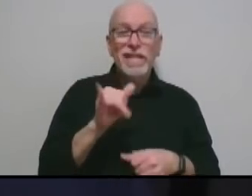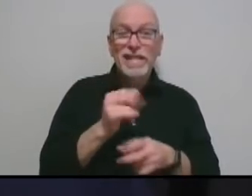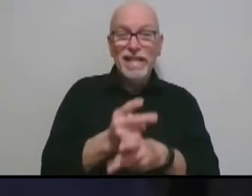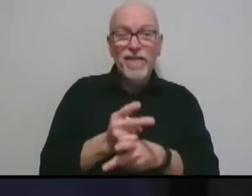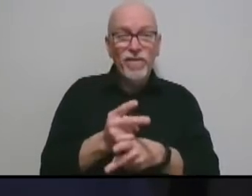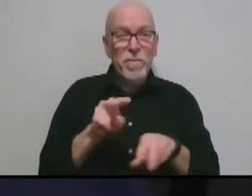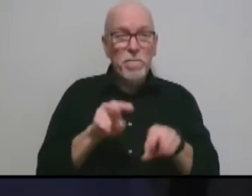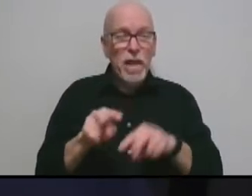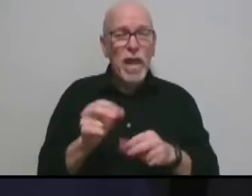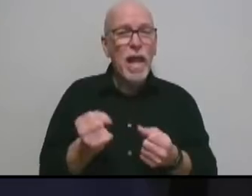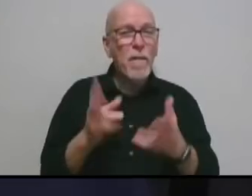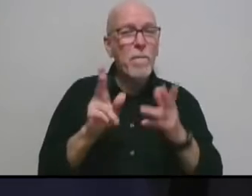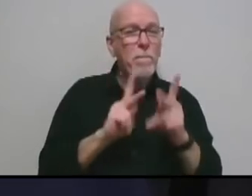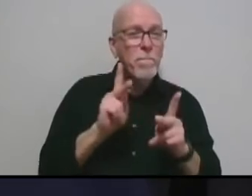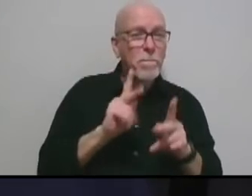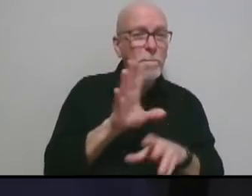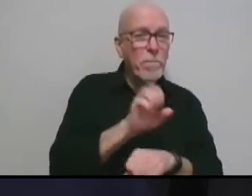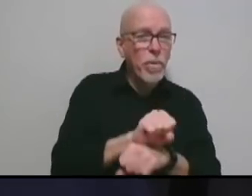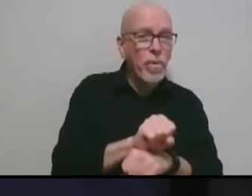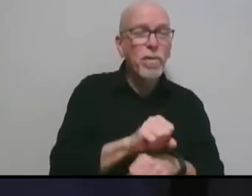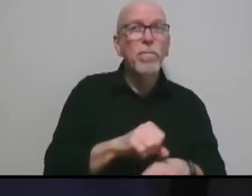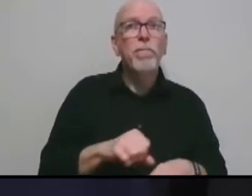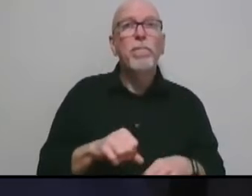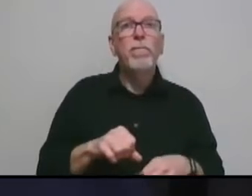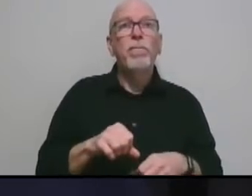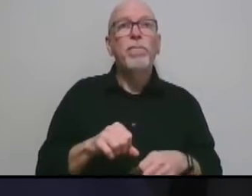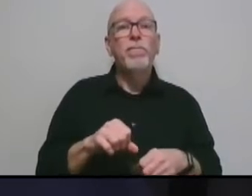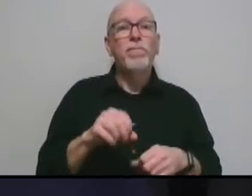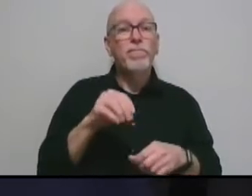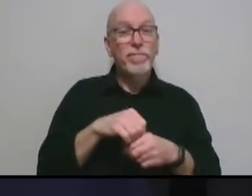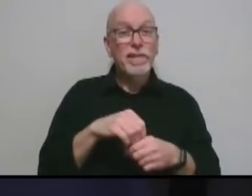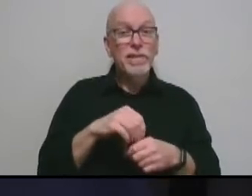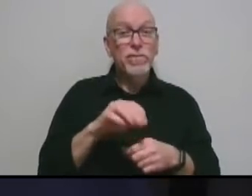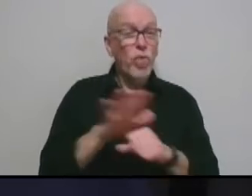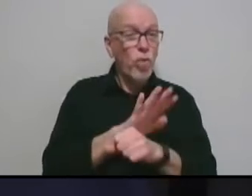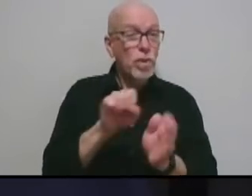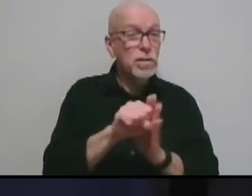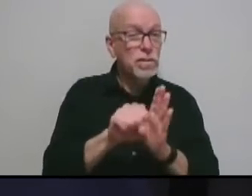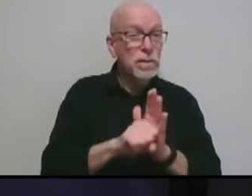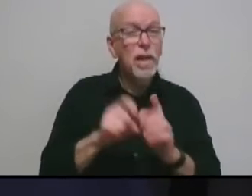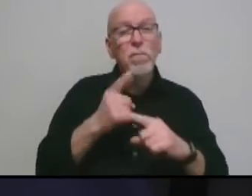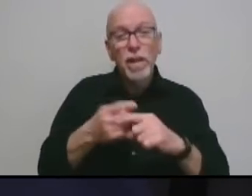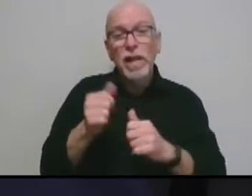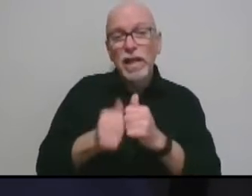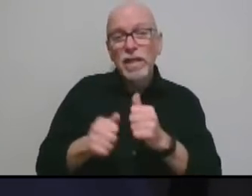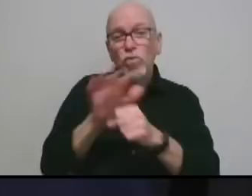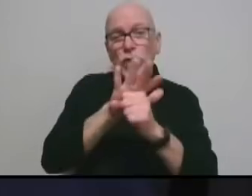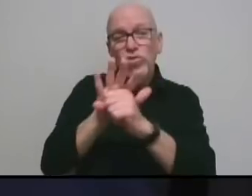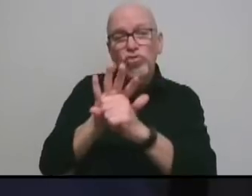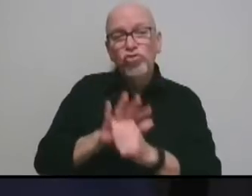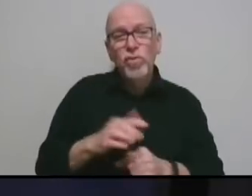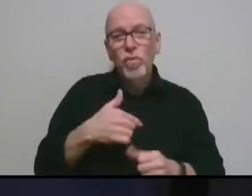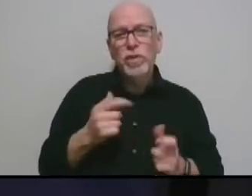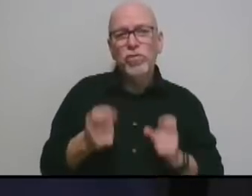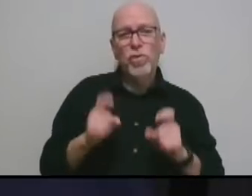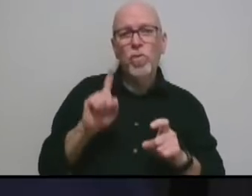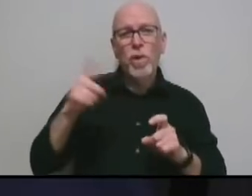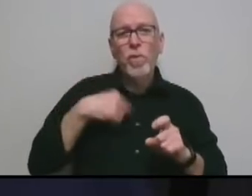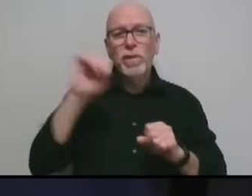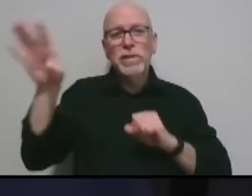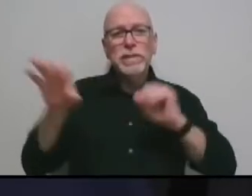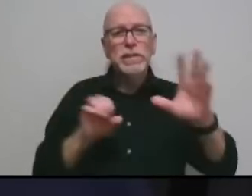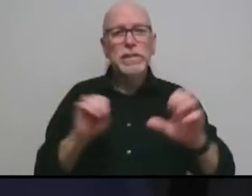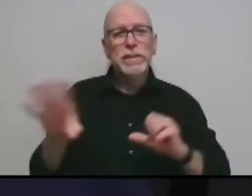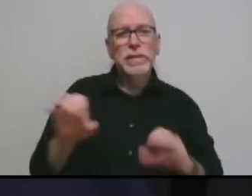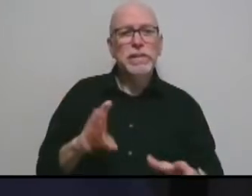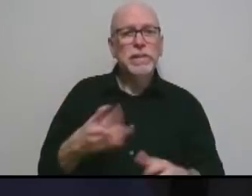exactly how many appointments are not only just across the entire state, but every region, and we're adjusting where vaccine is getting moving to,